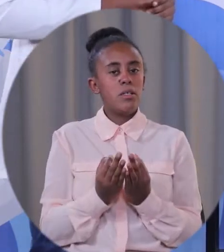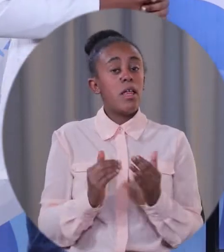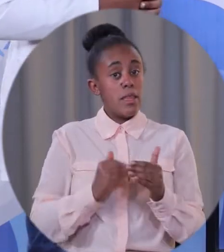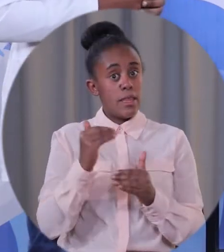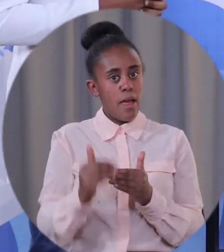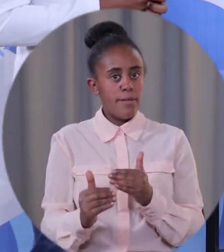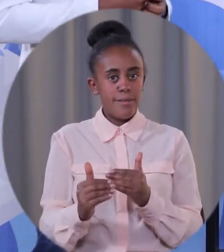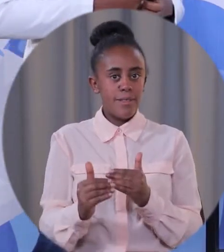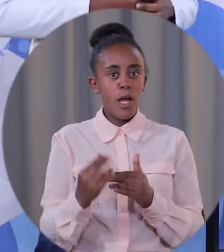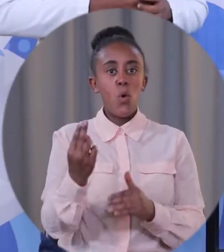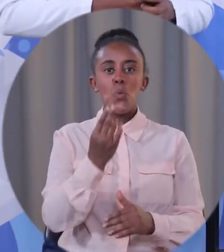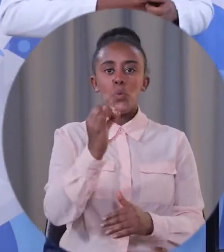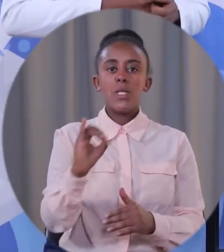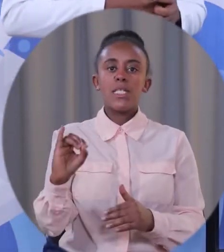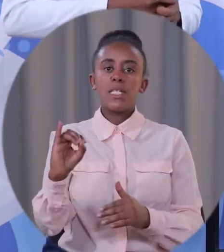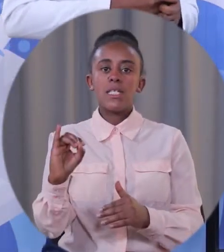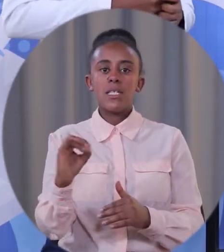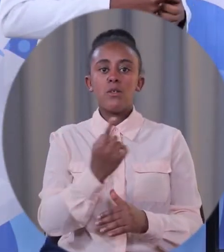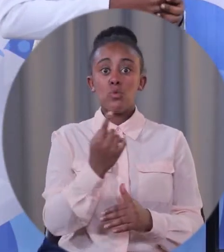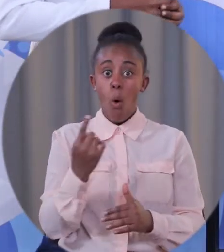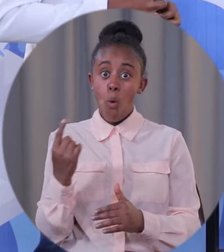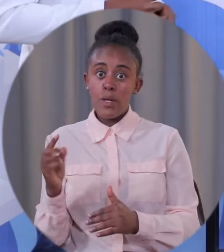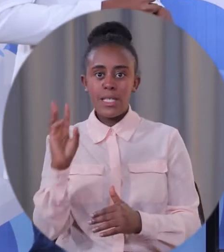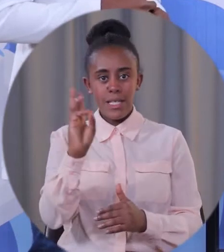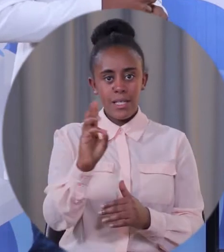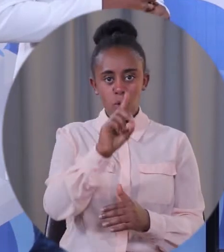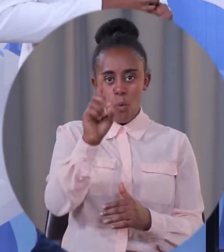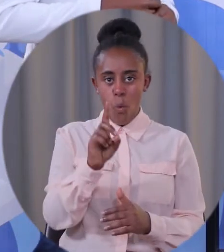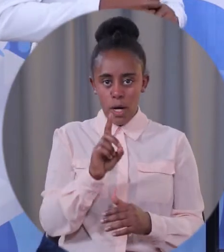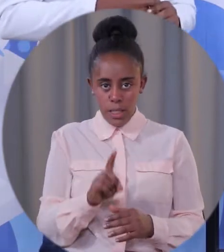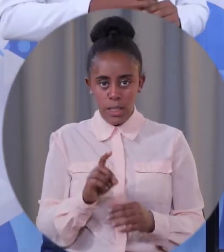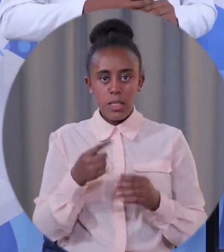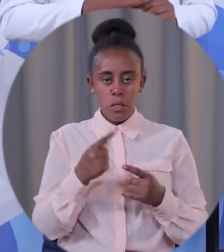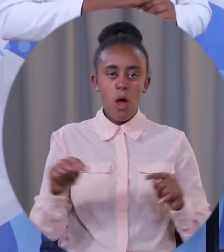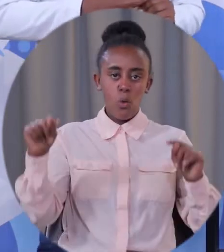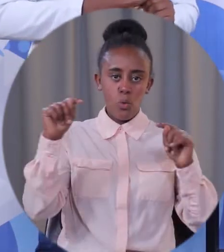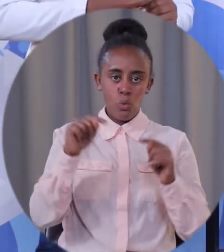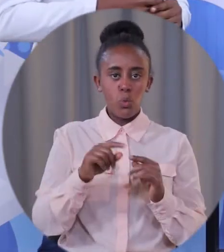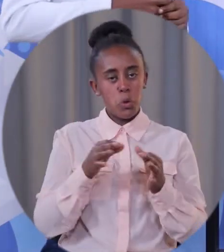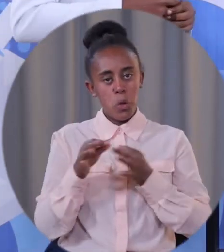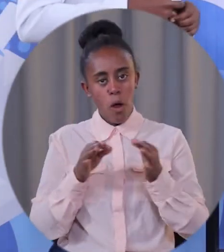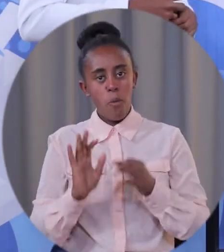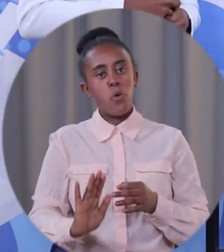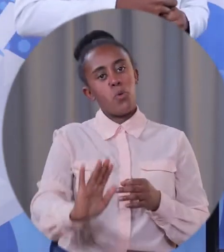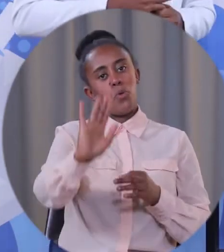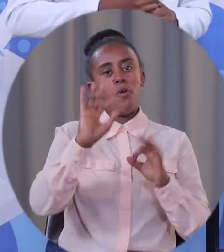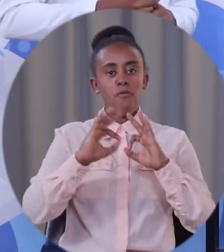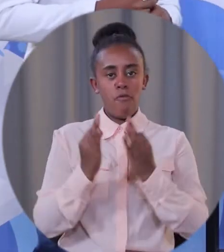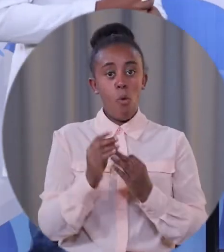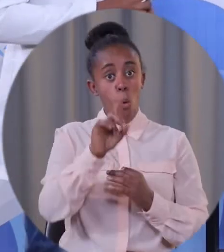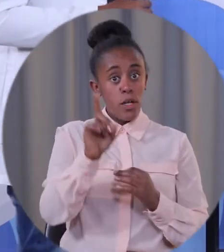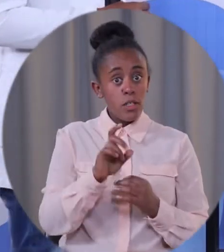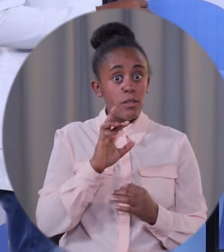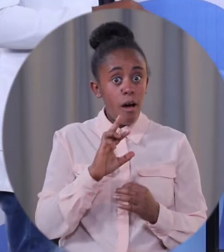Then, using those 6 questions, try to describe your family. The questions